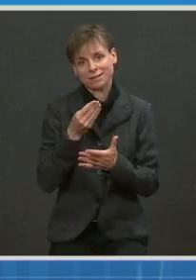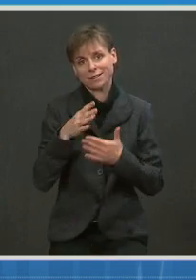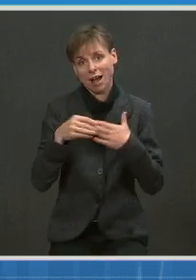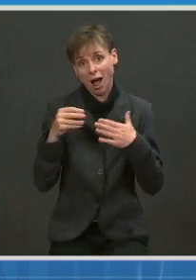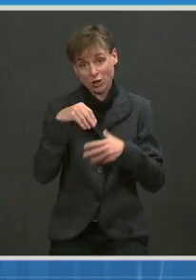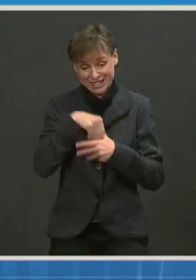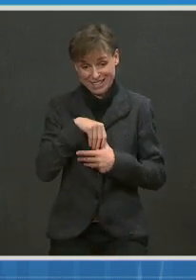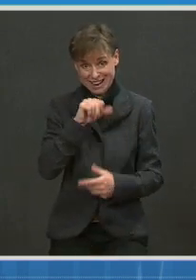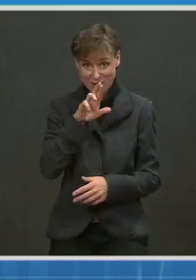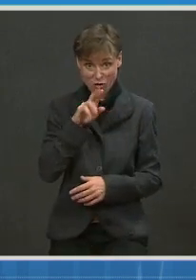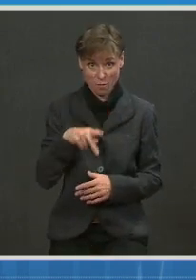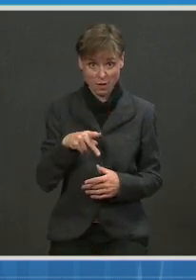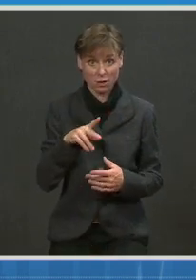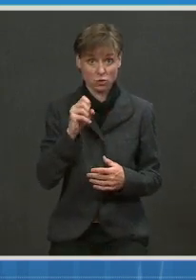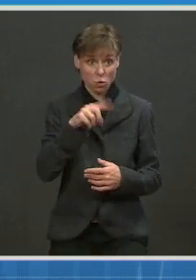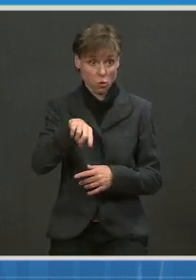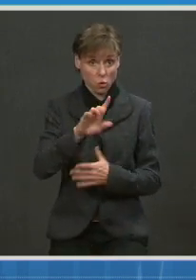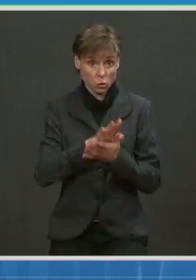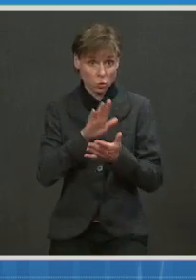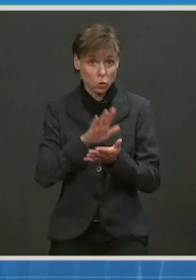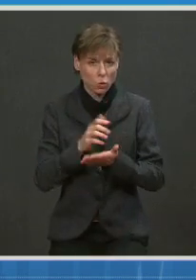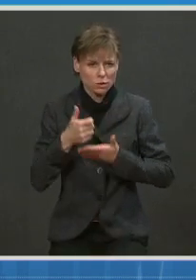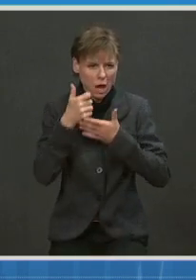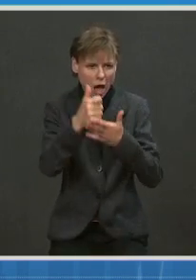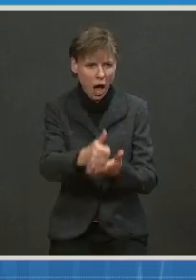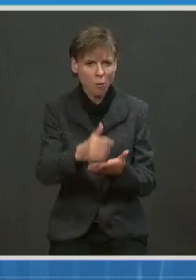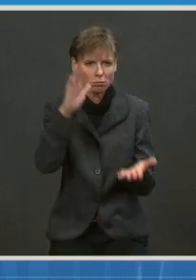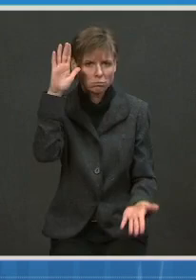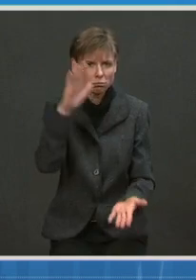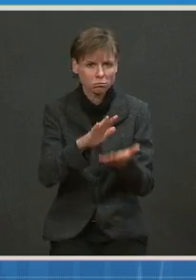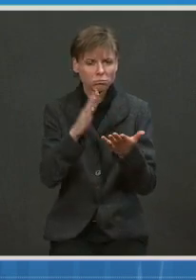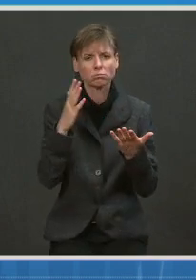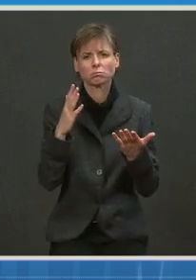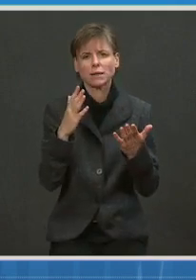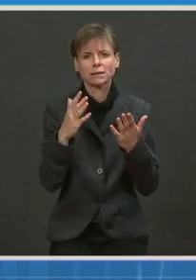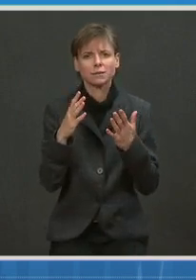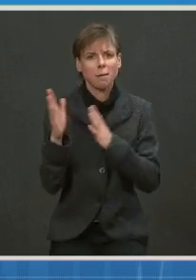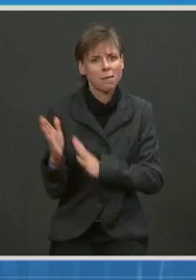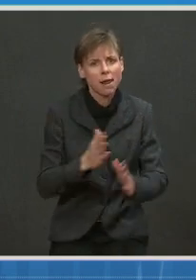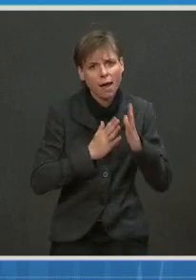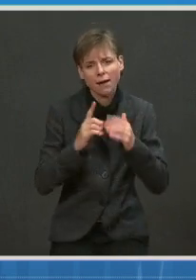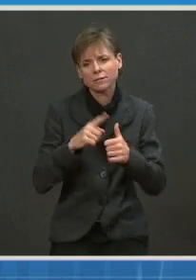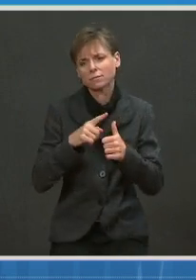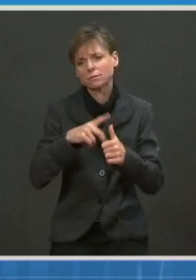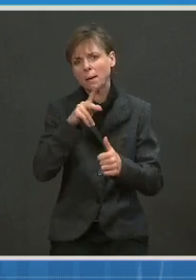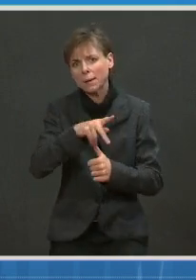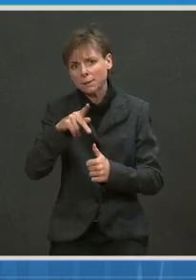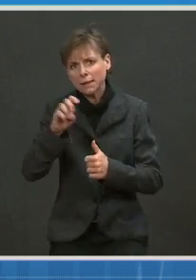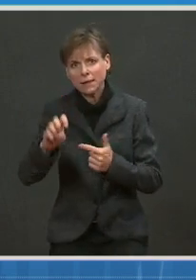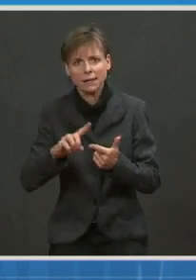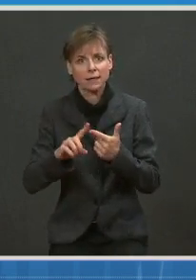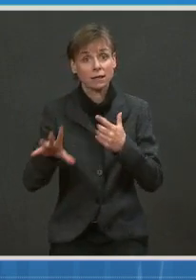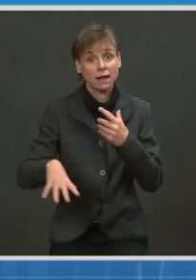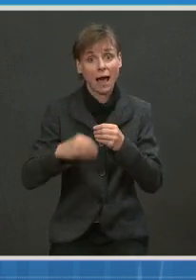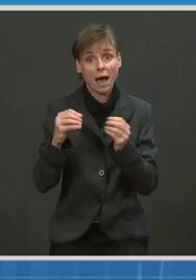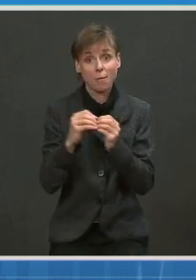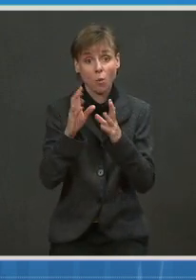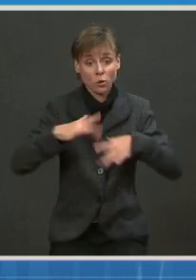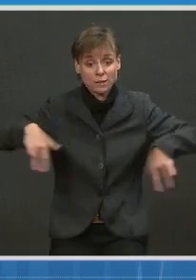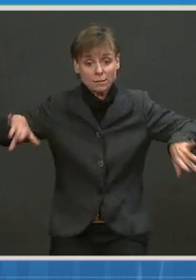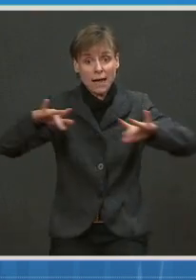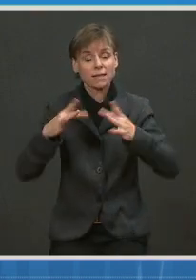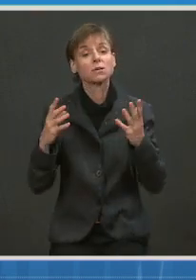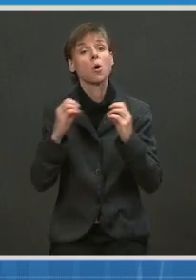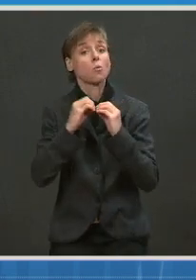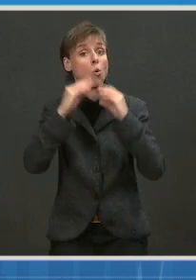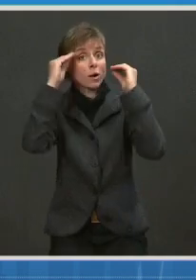schools invest in mitigation strategies like PPE, additional space, more teachers, and extending their critical learning and